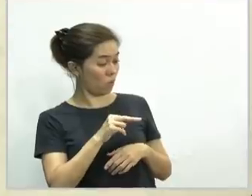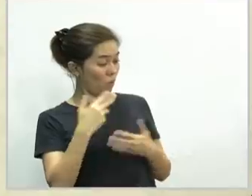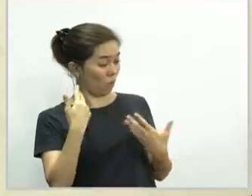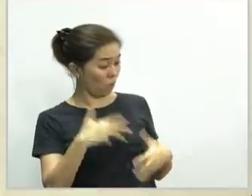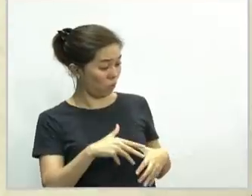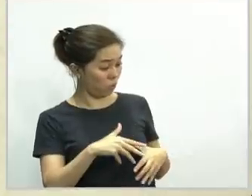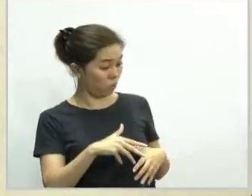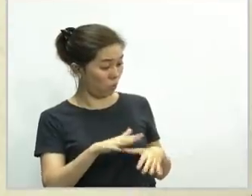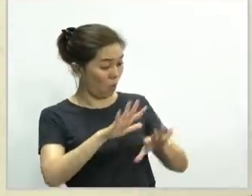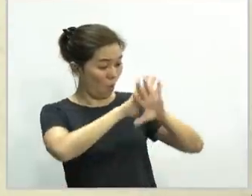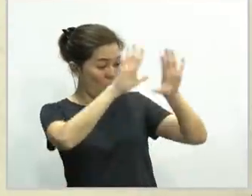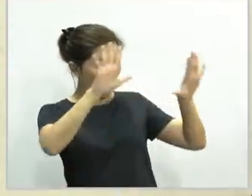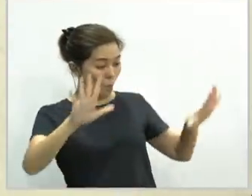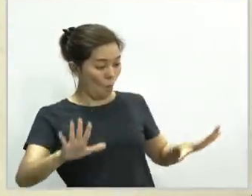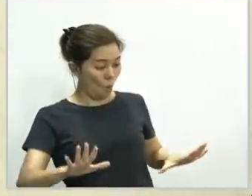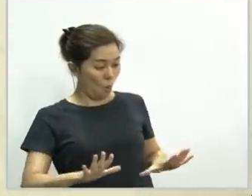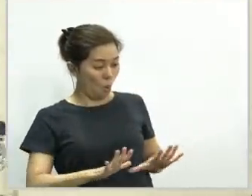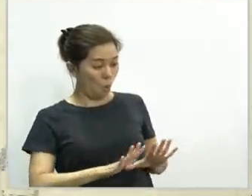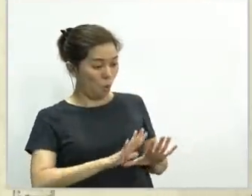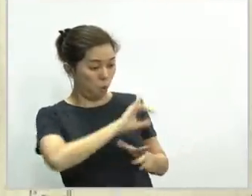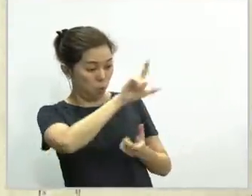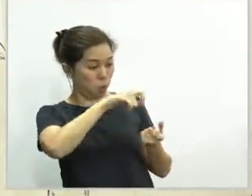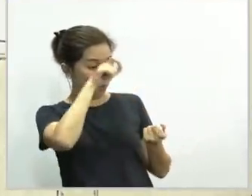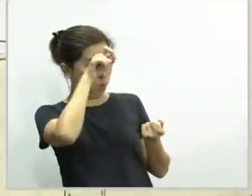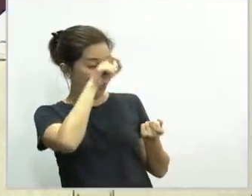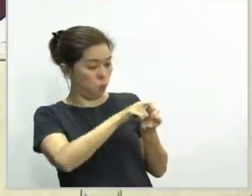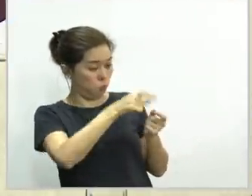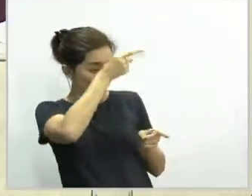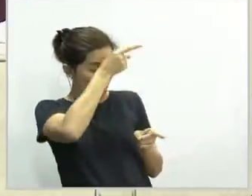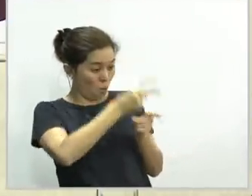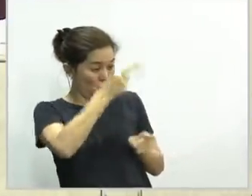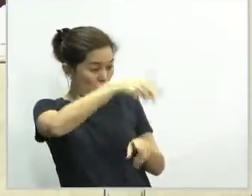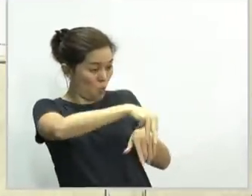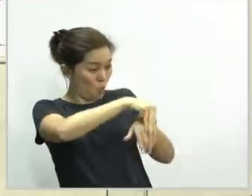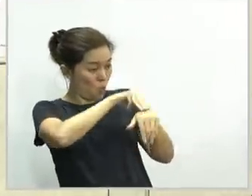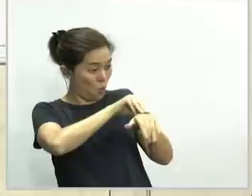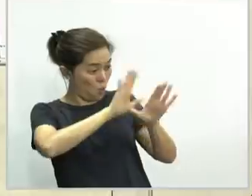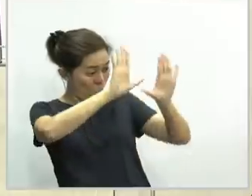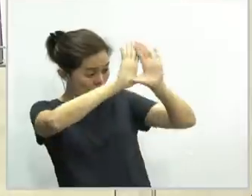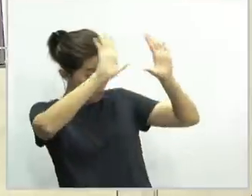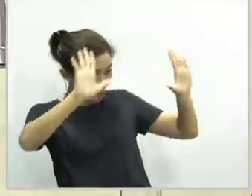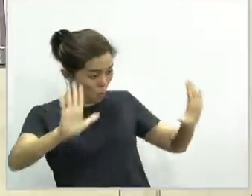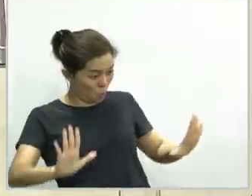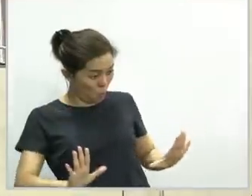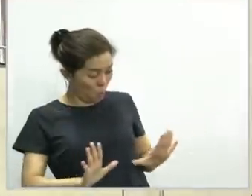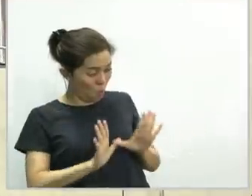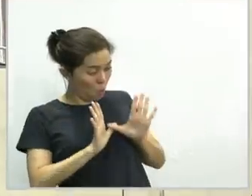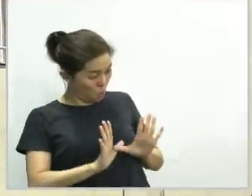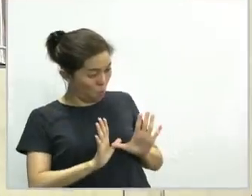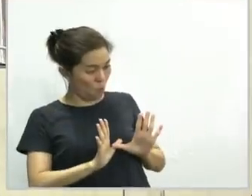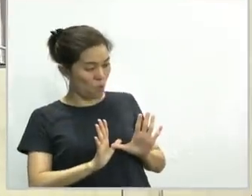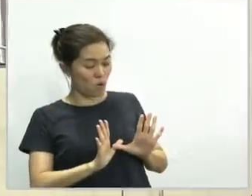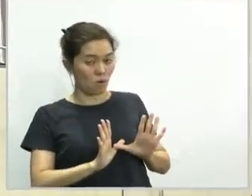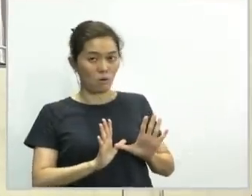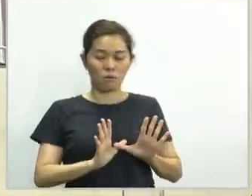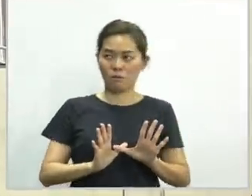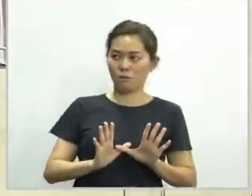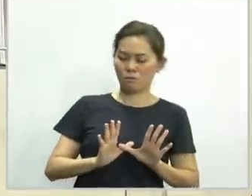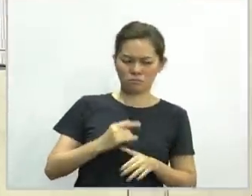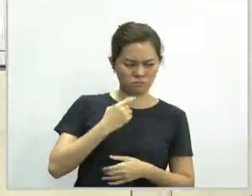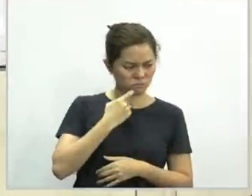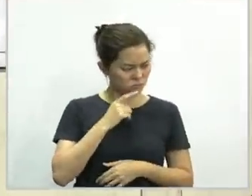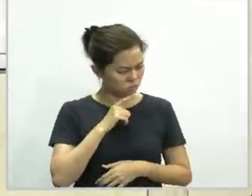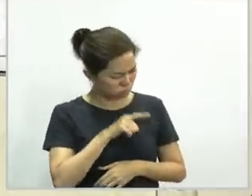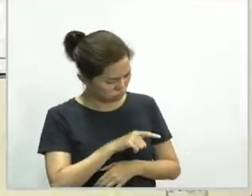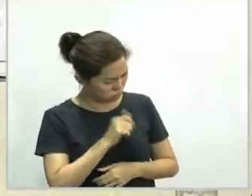the squares were put in exactly the right place to make the map of the world. He said to his